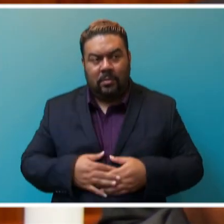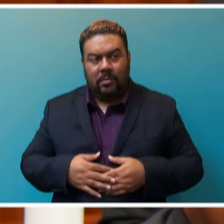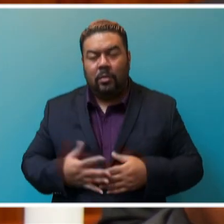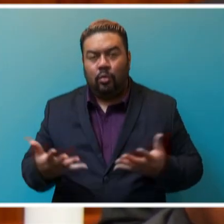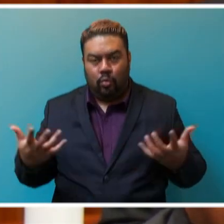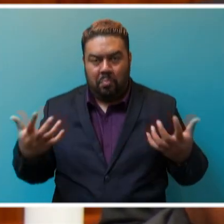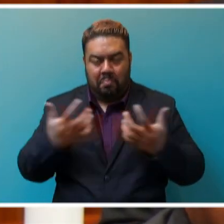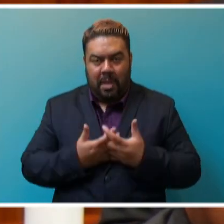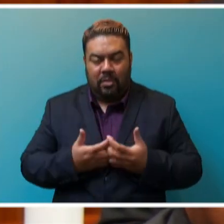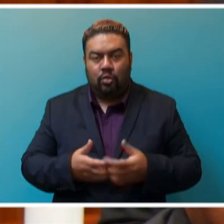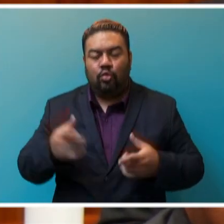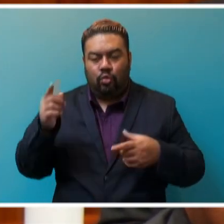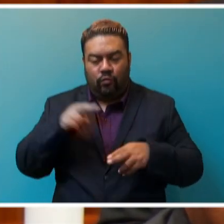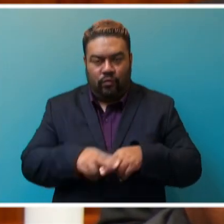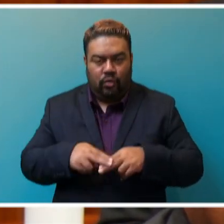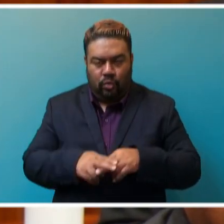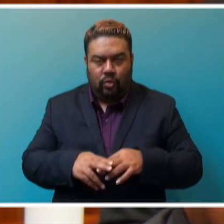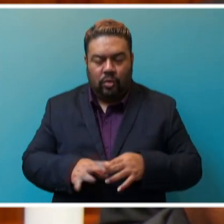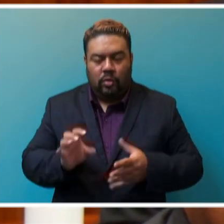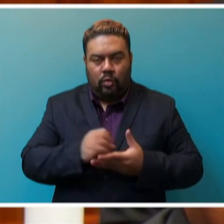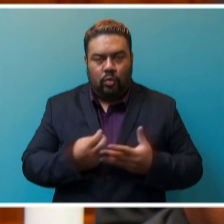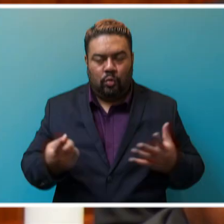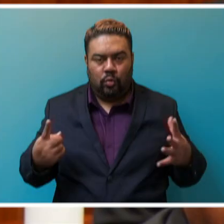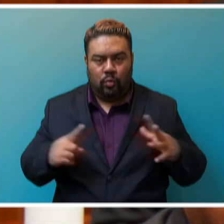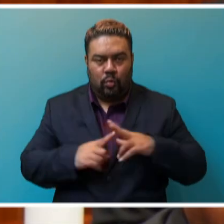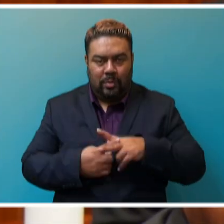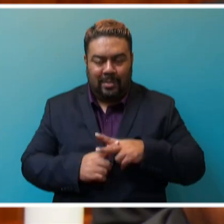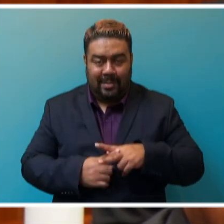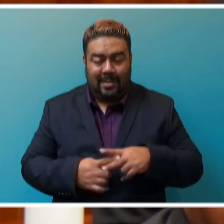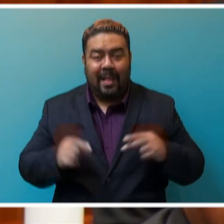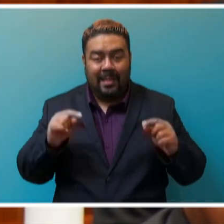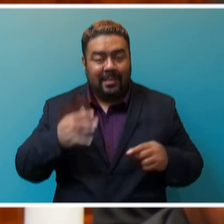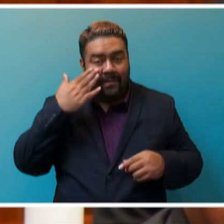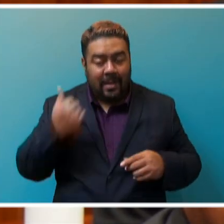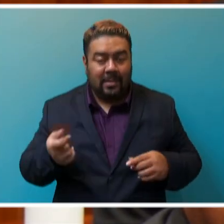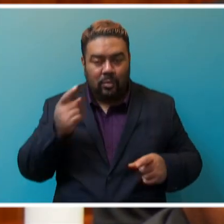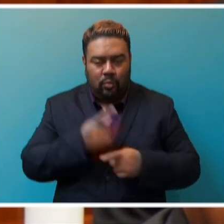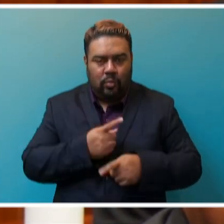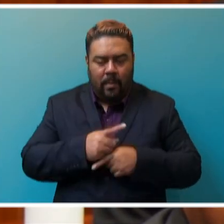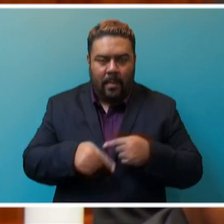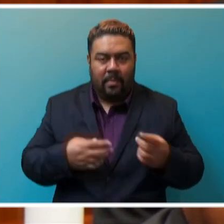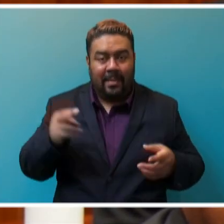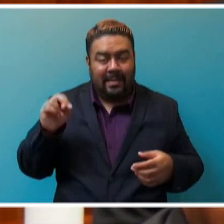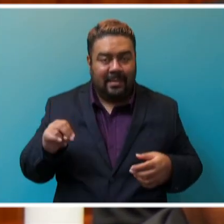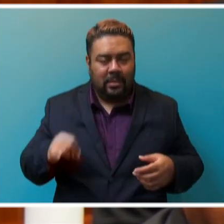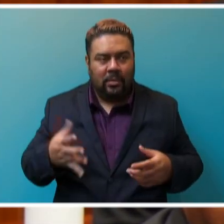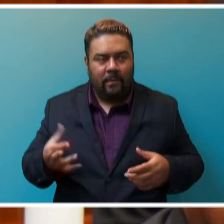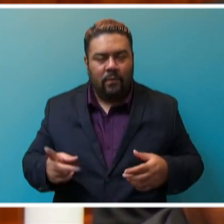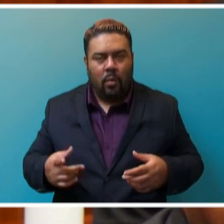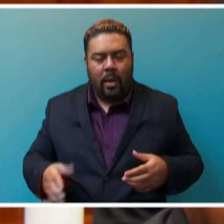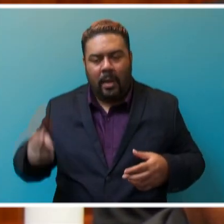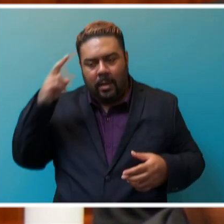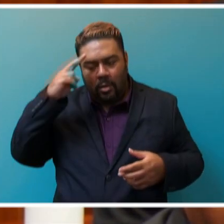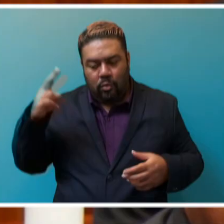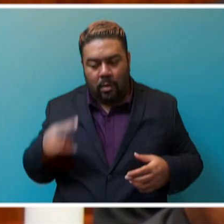Fiji's socio-economic context. These findings highlighted the need for a national